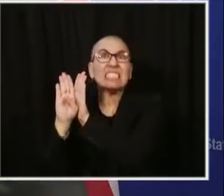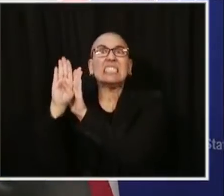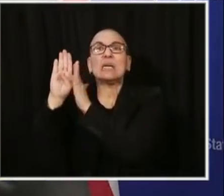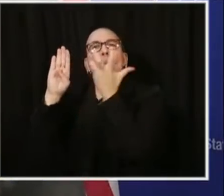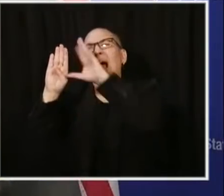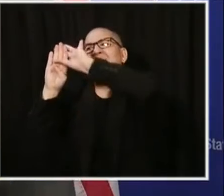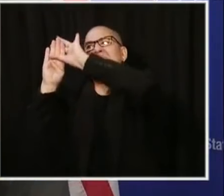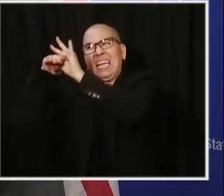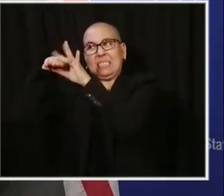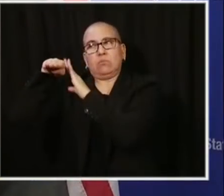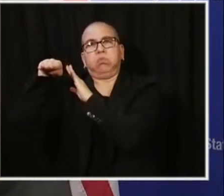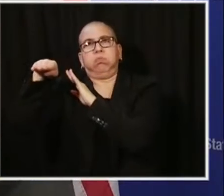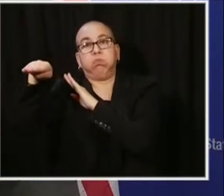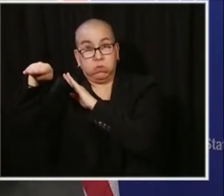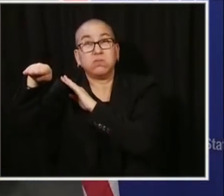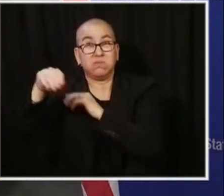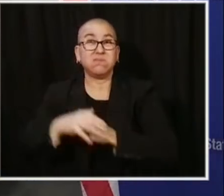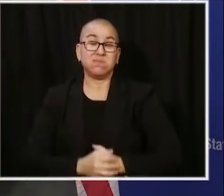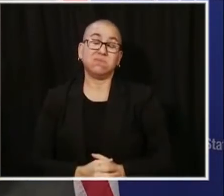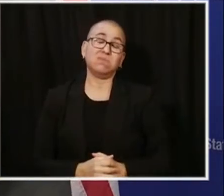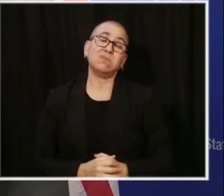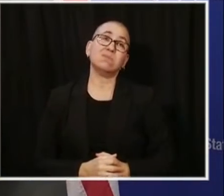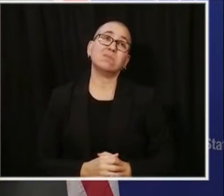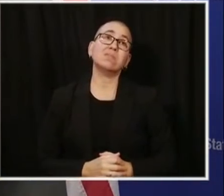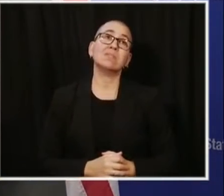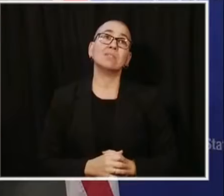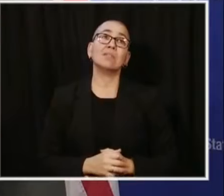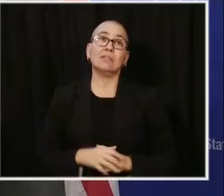events. We're going to do a phased-in approach.